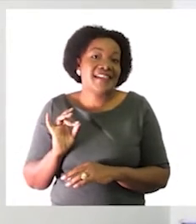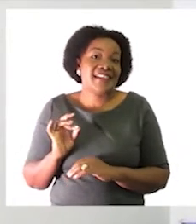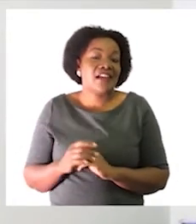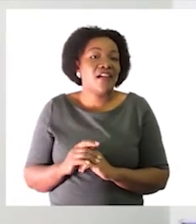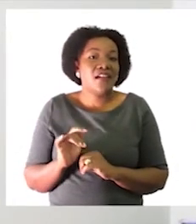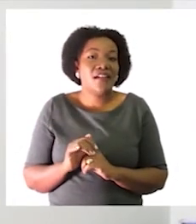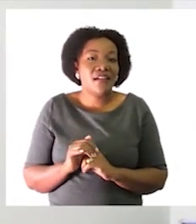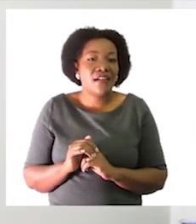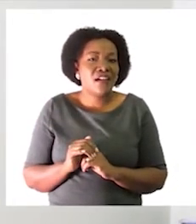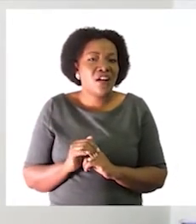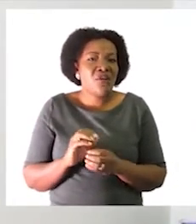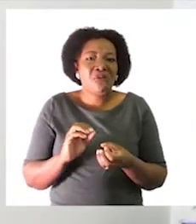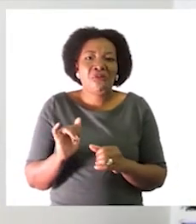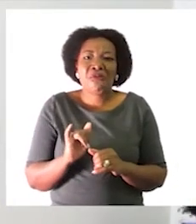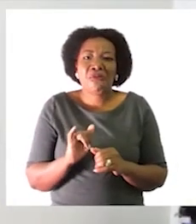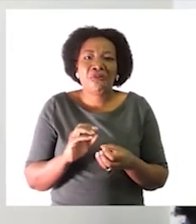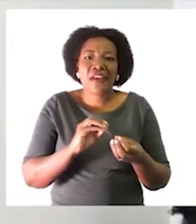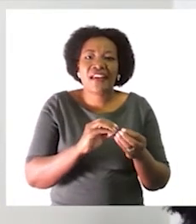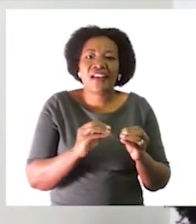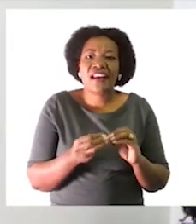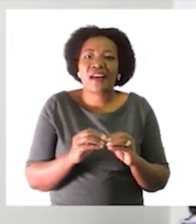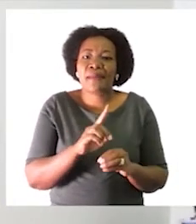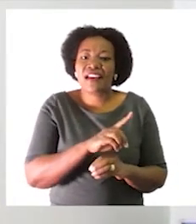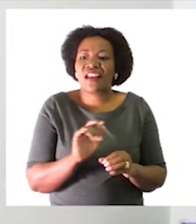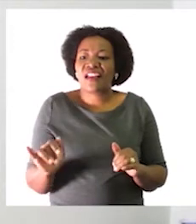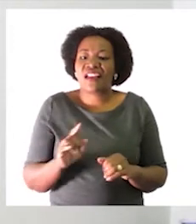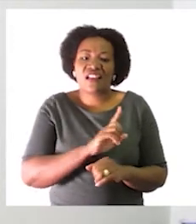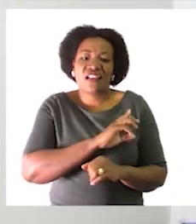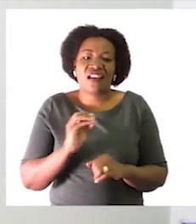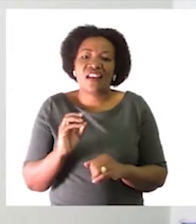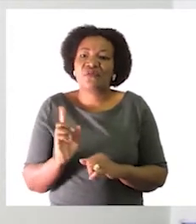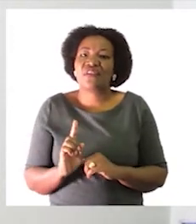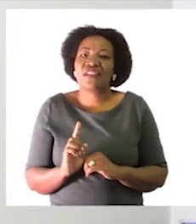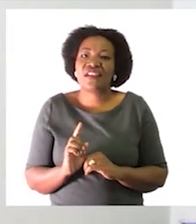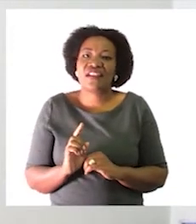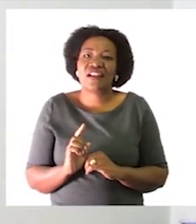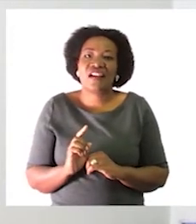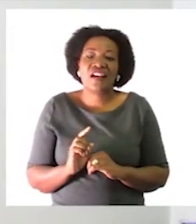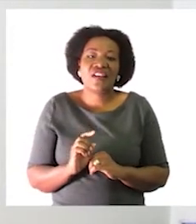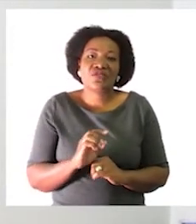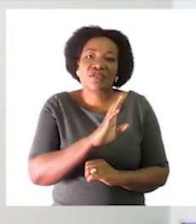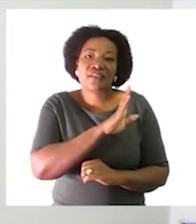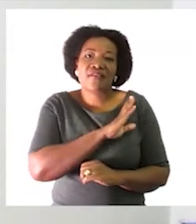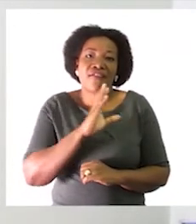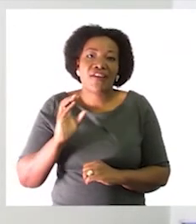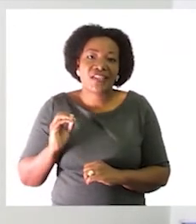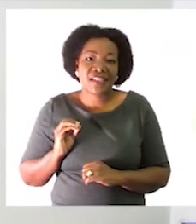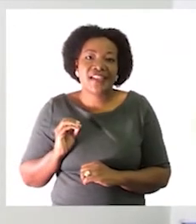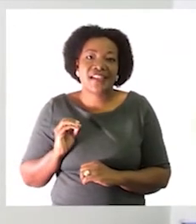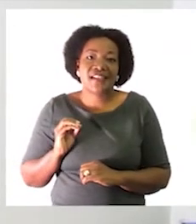here. Between which two tens do we find 48? We find it between